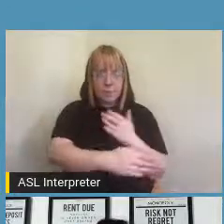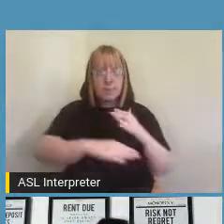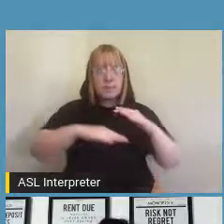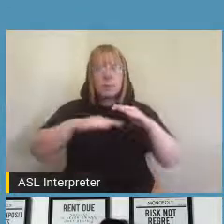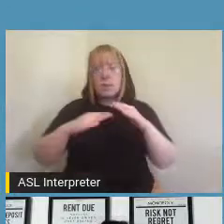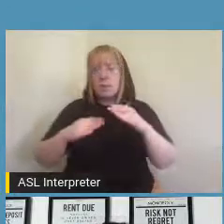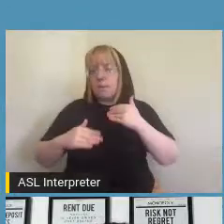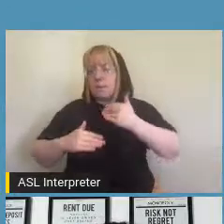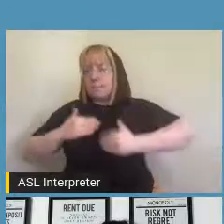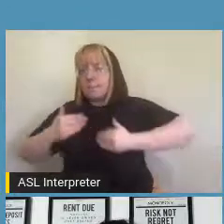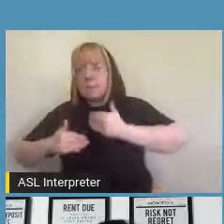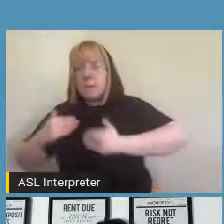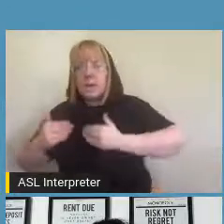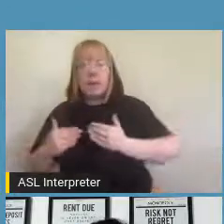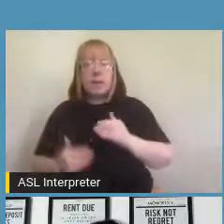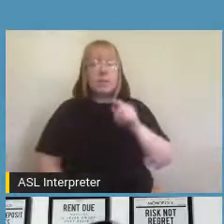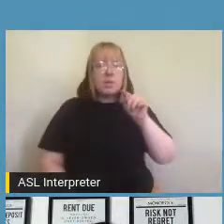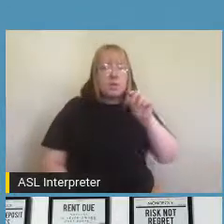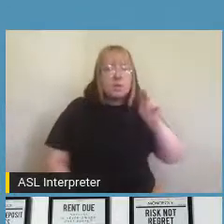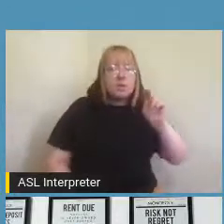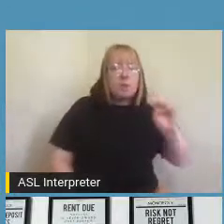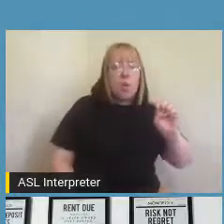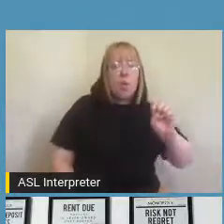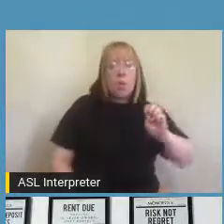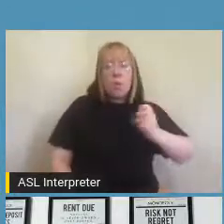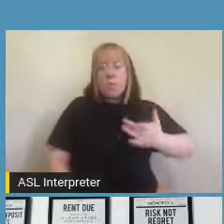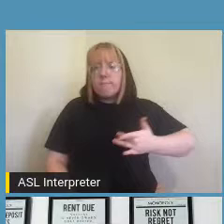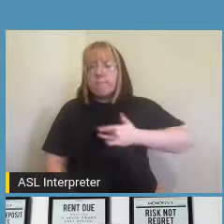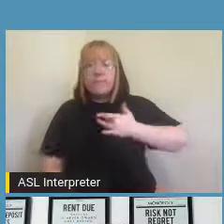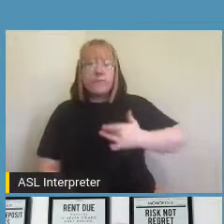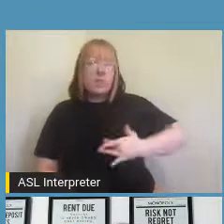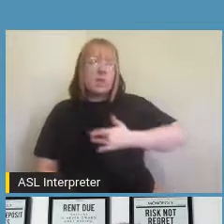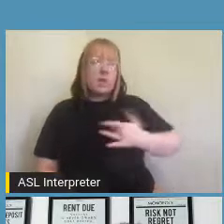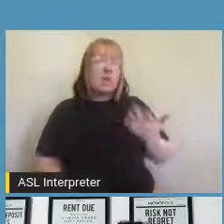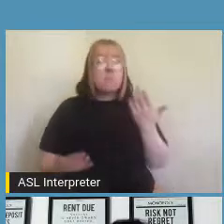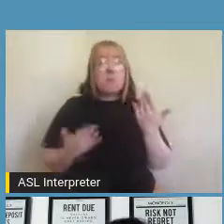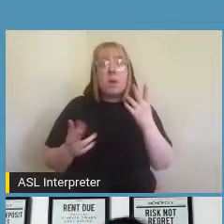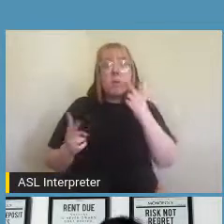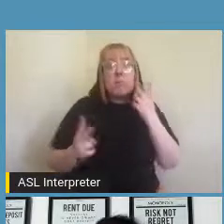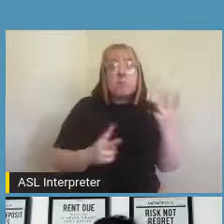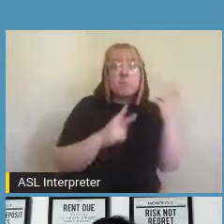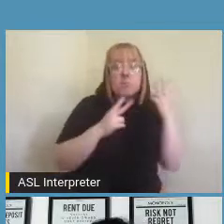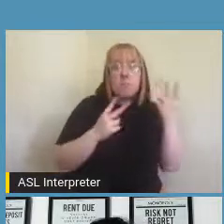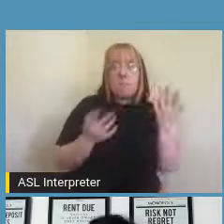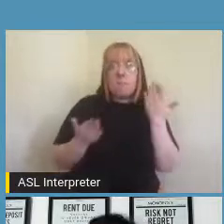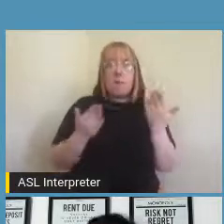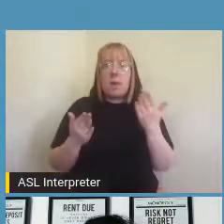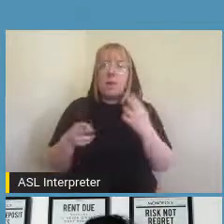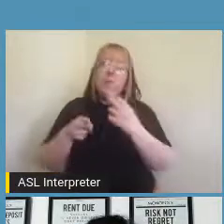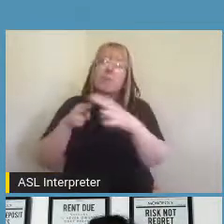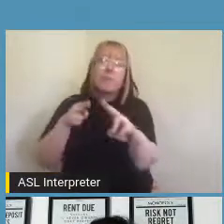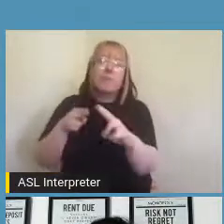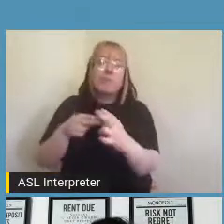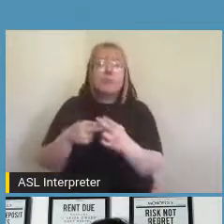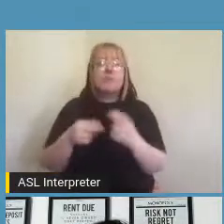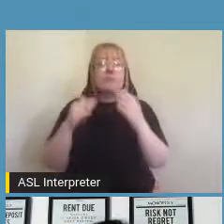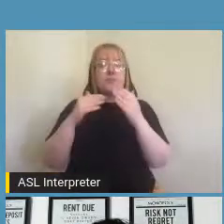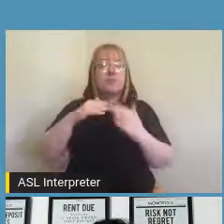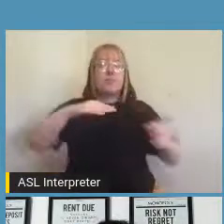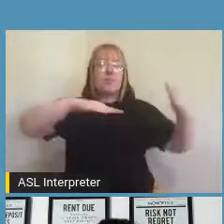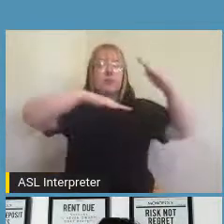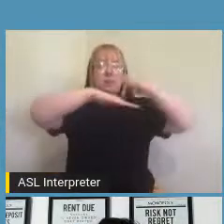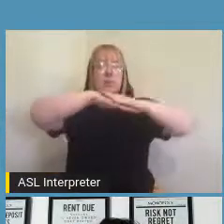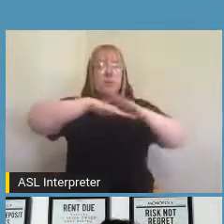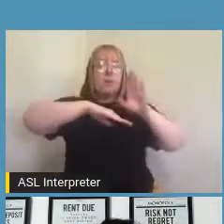pacing. It helps us set the tone. Are we going for something a little nostalgic? Are we going for something a little snippy? And then the B-roll, which